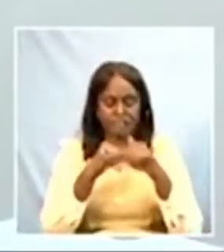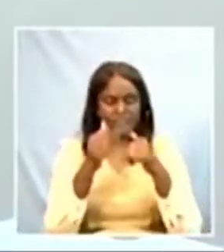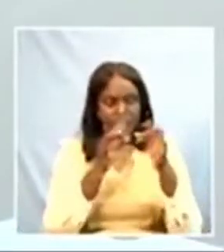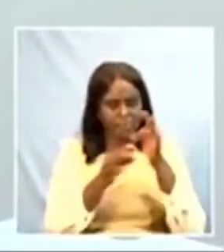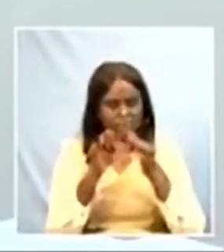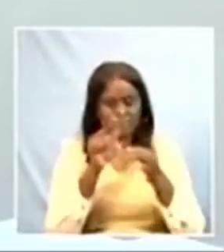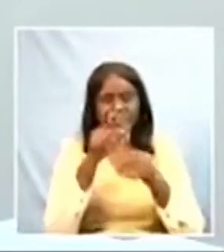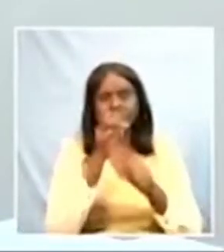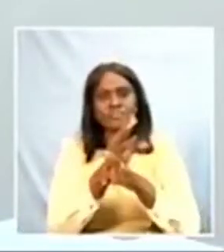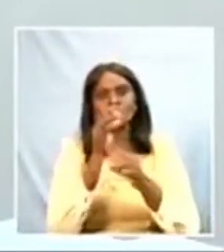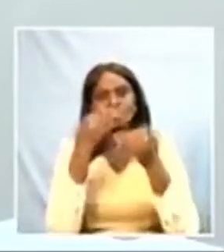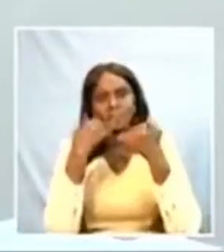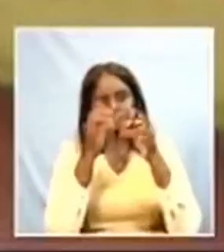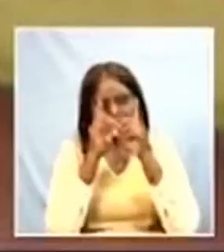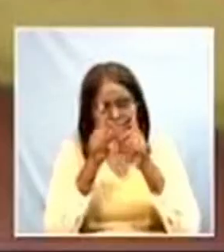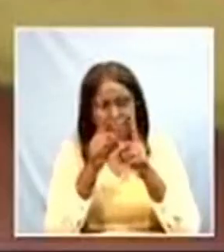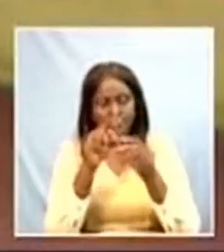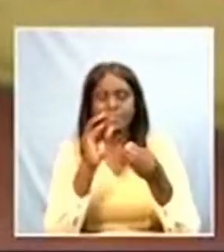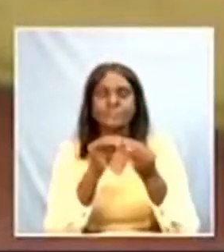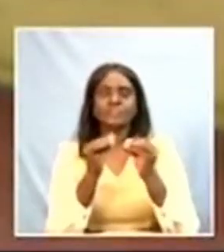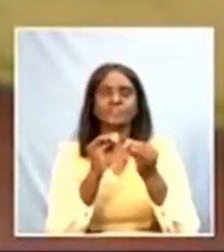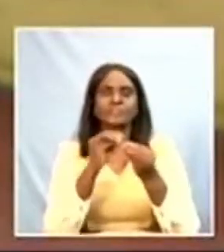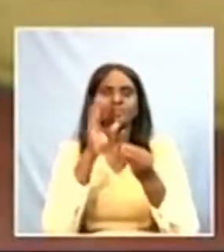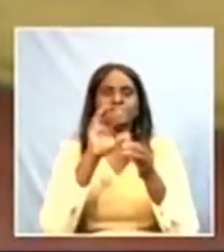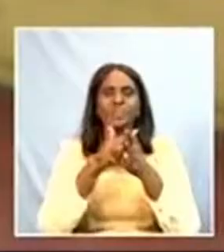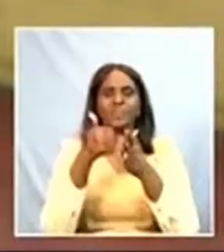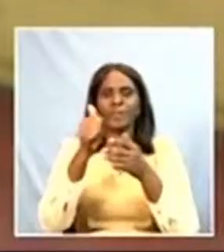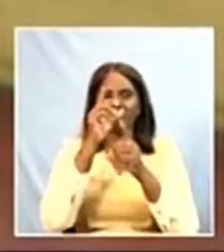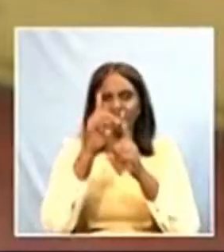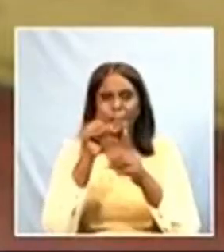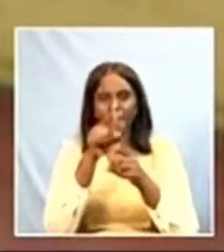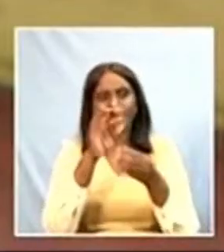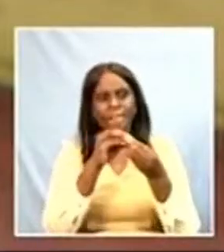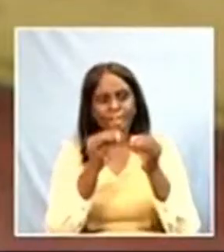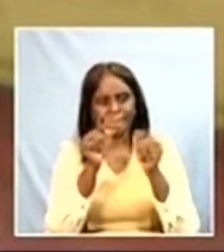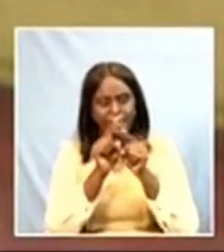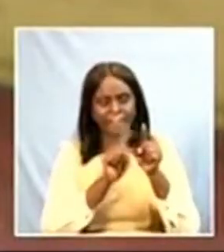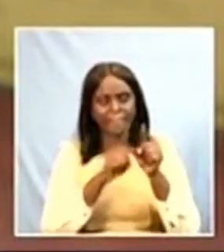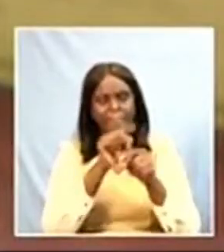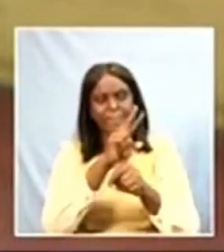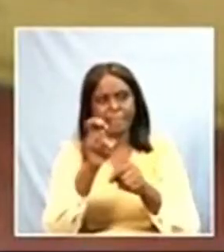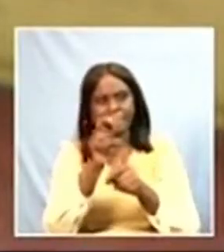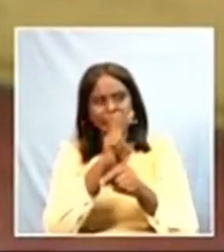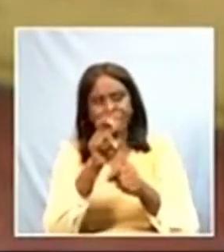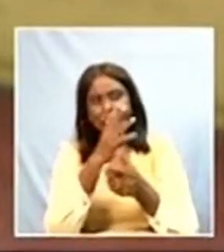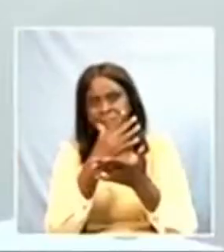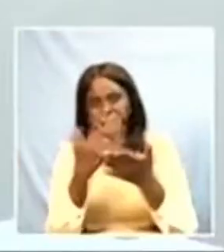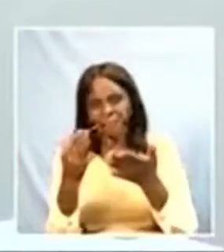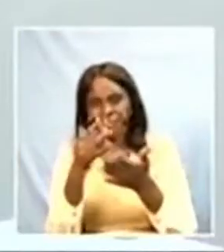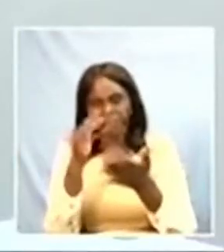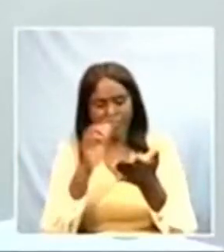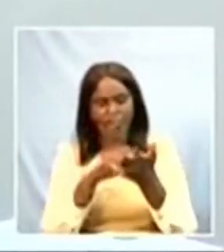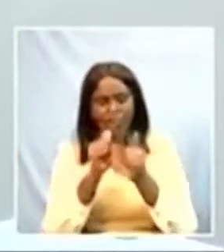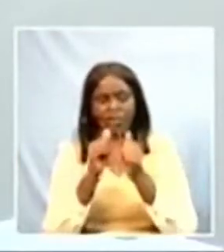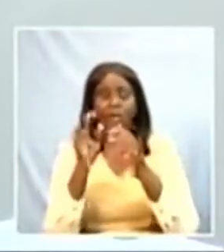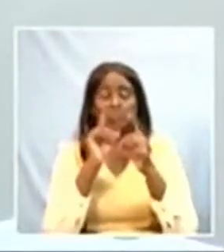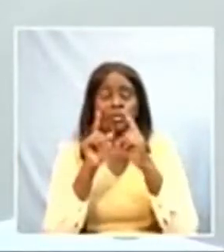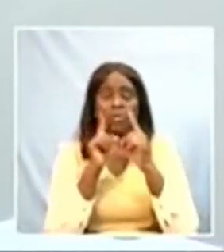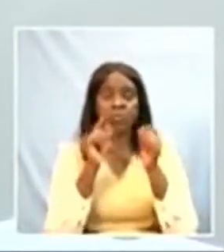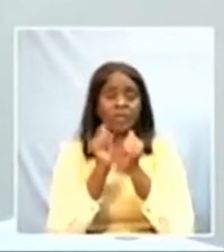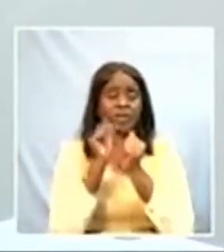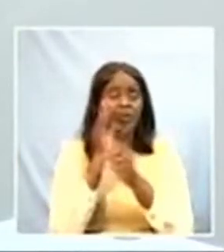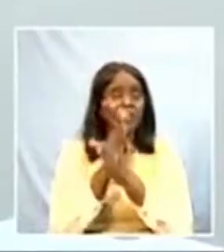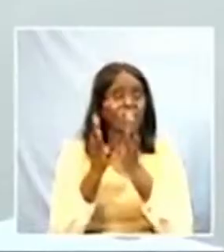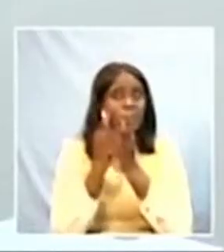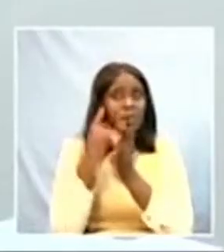accounts. You have already determined the figures. How do you determine the figures that is 200 and something thousand without engagement with the